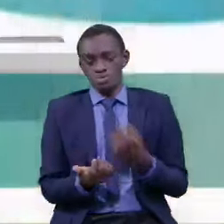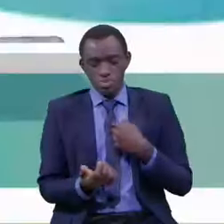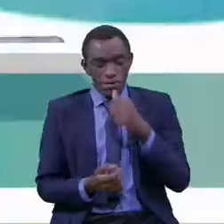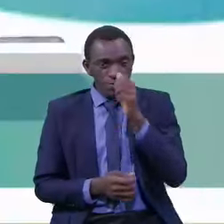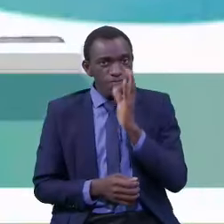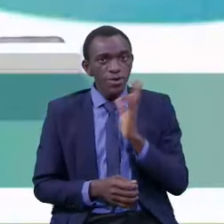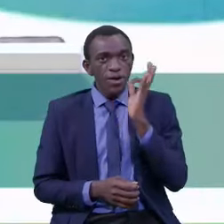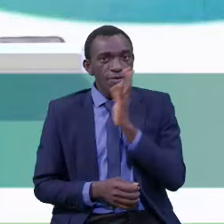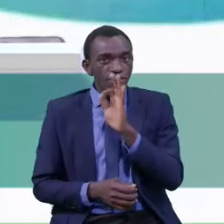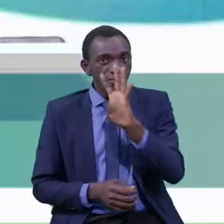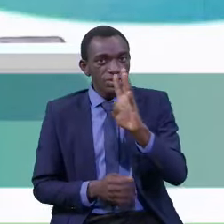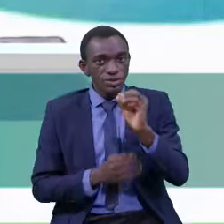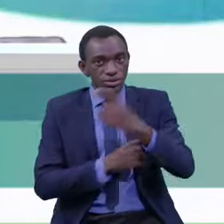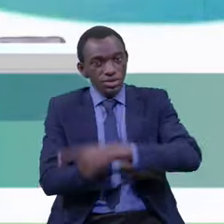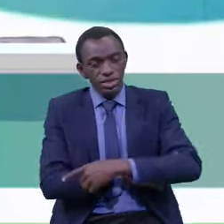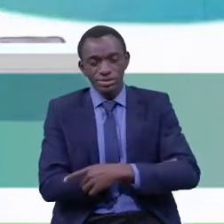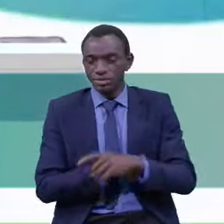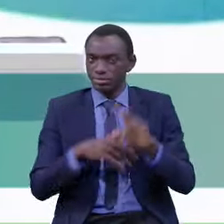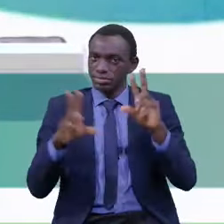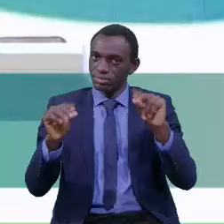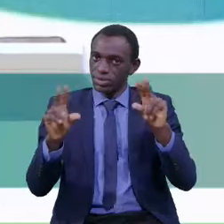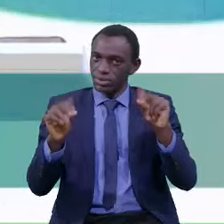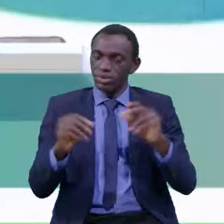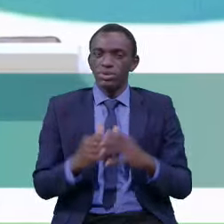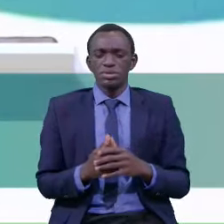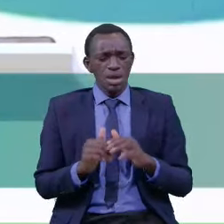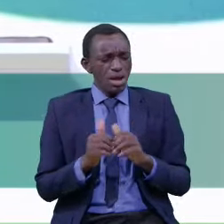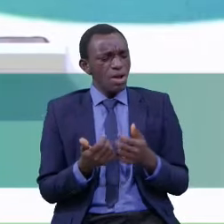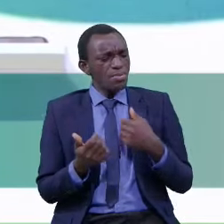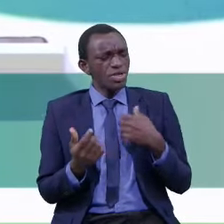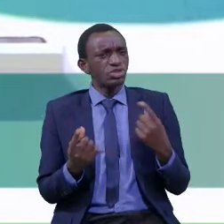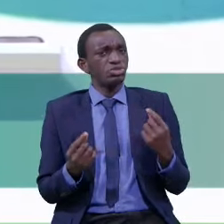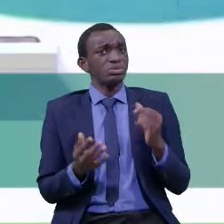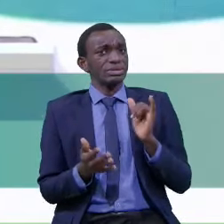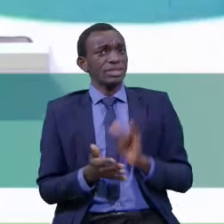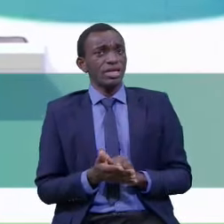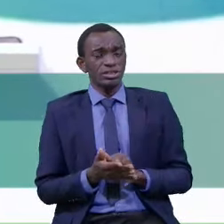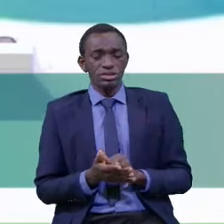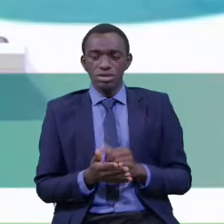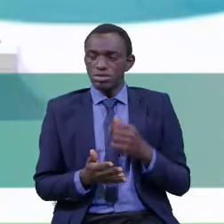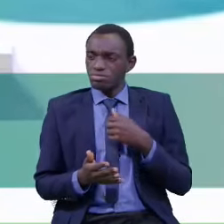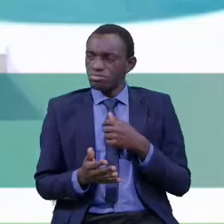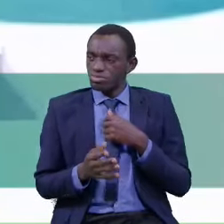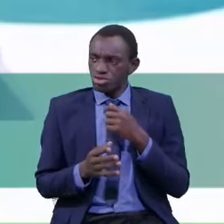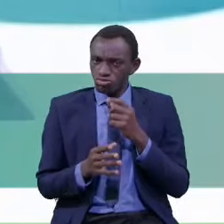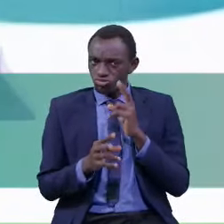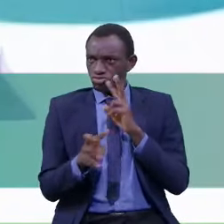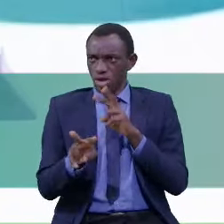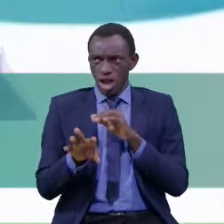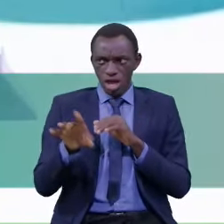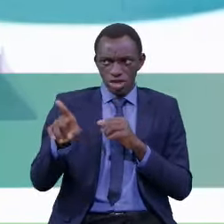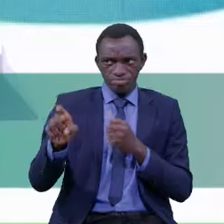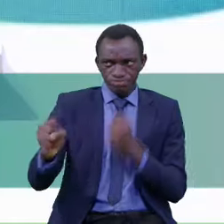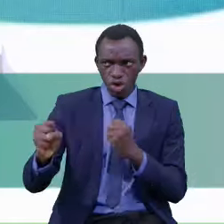No. How do I do that? By looking at somebody like a hero and I try to